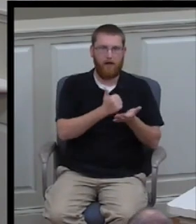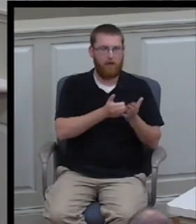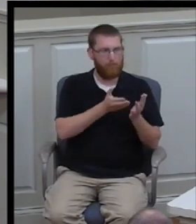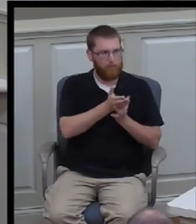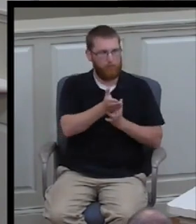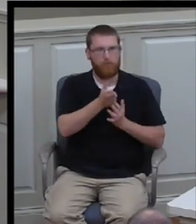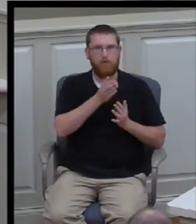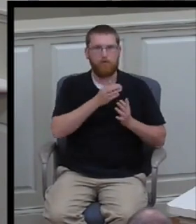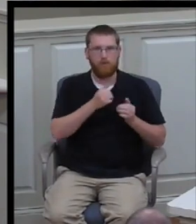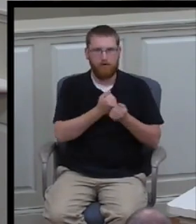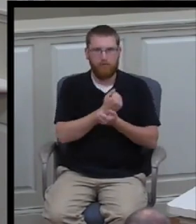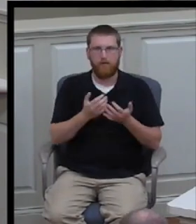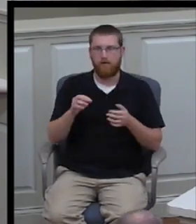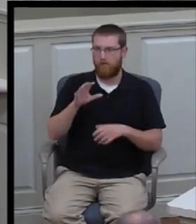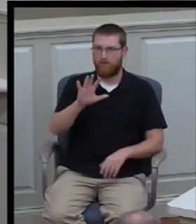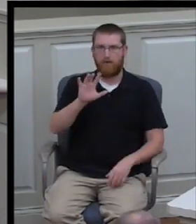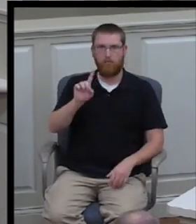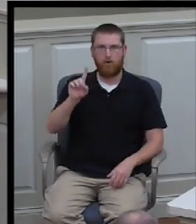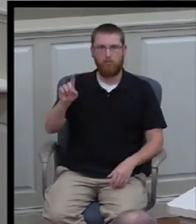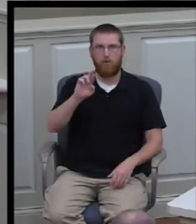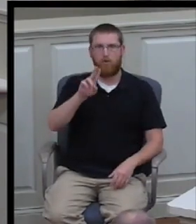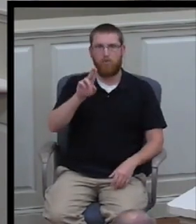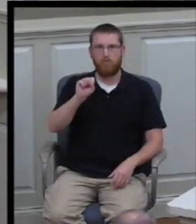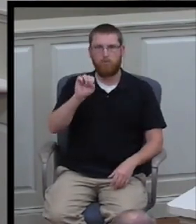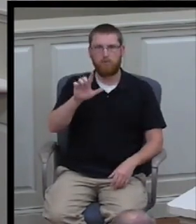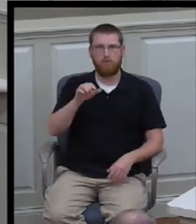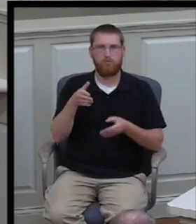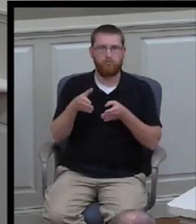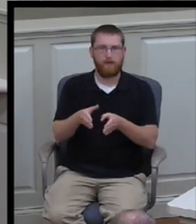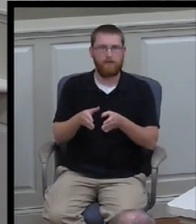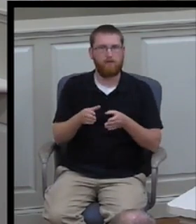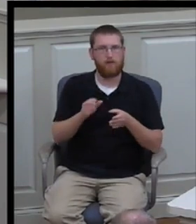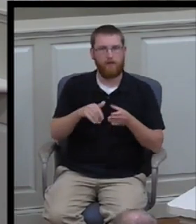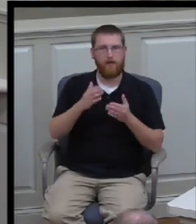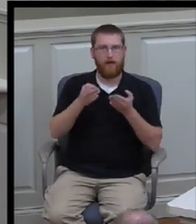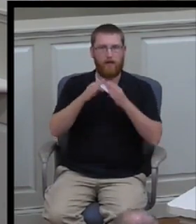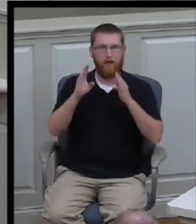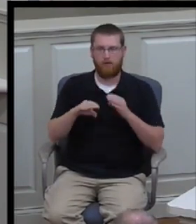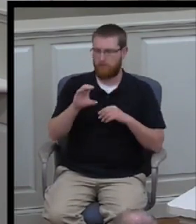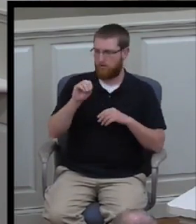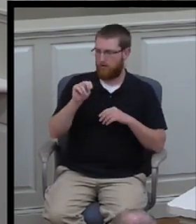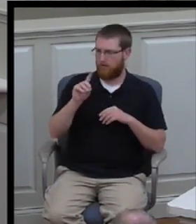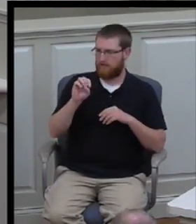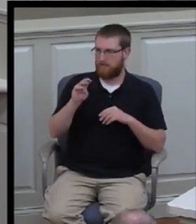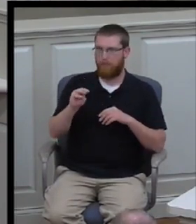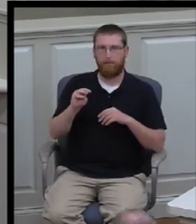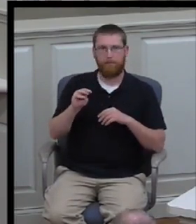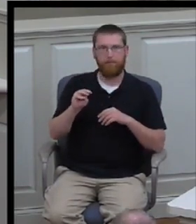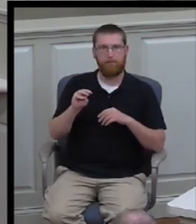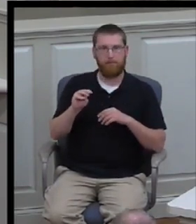the house on 511 Russell Street, we're trying to work with that owner, but we had that house is condemnable, with the fire